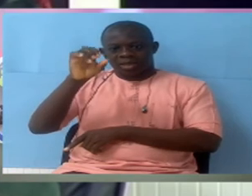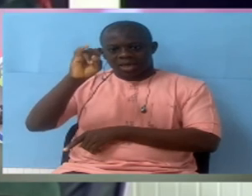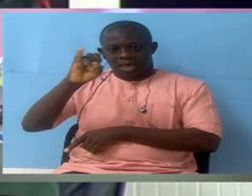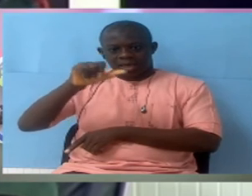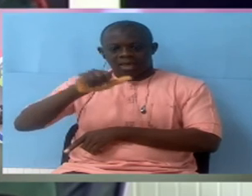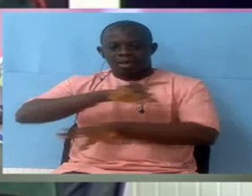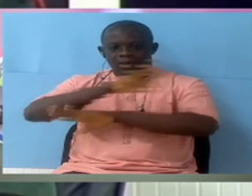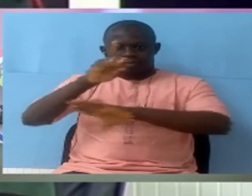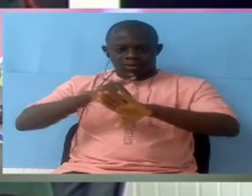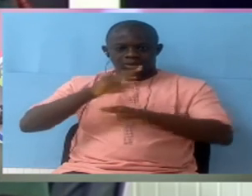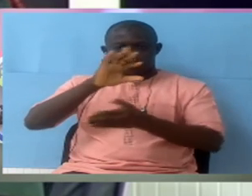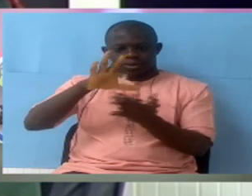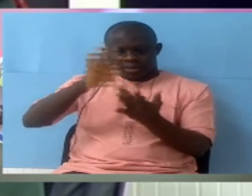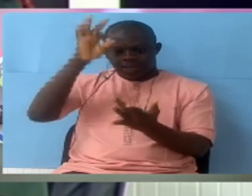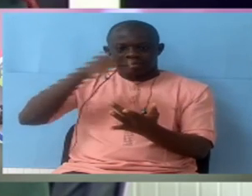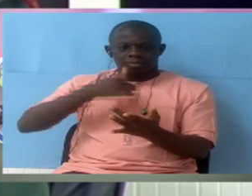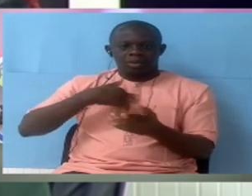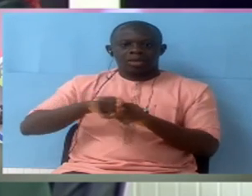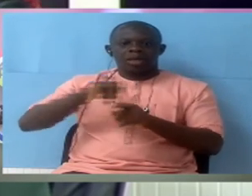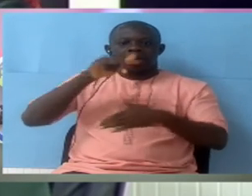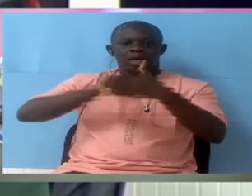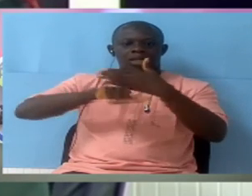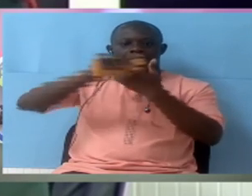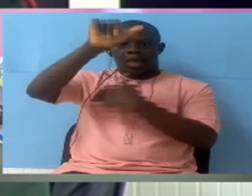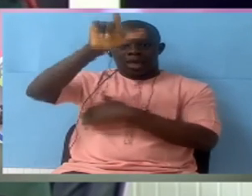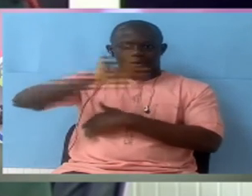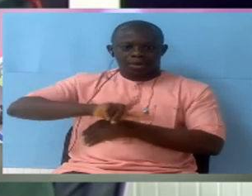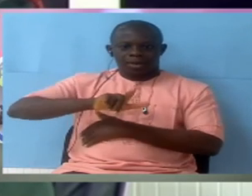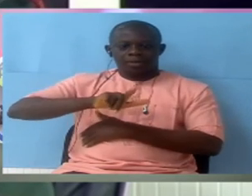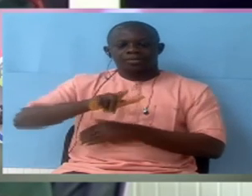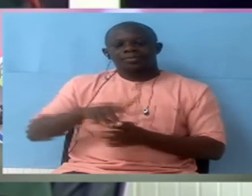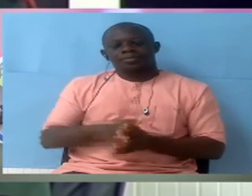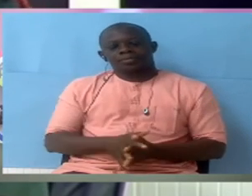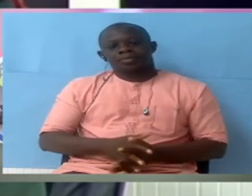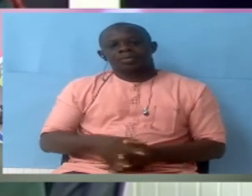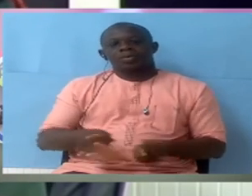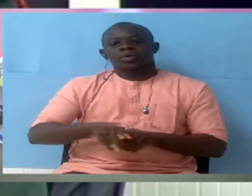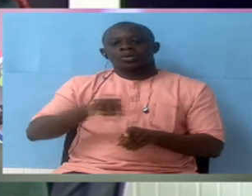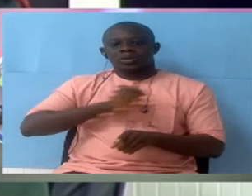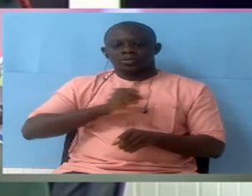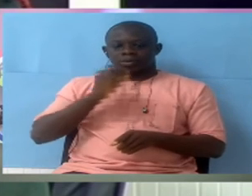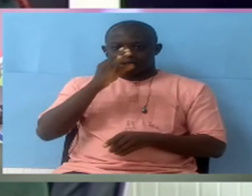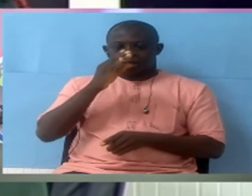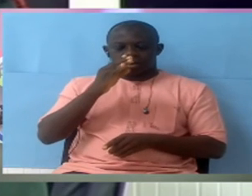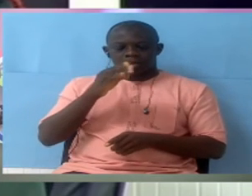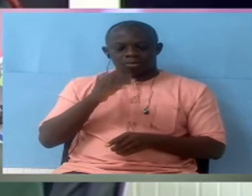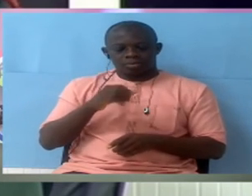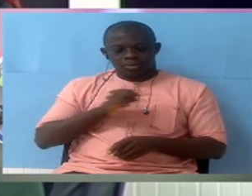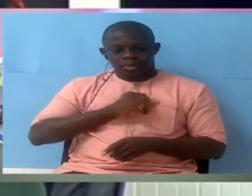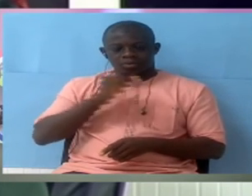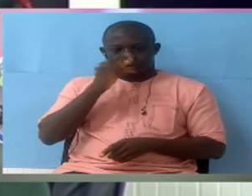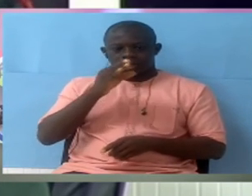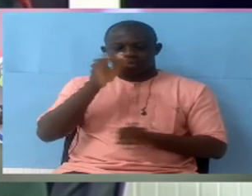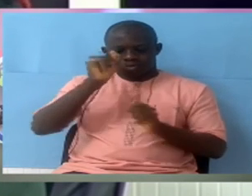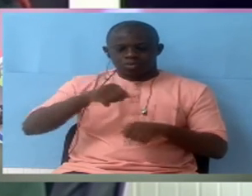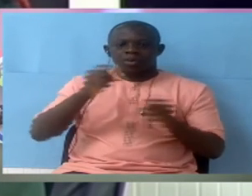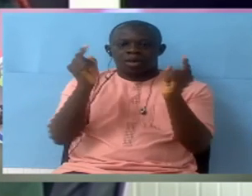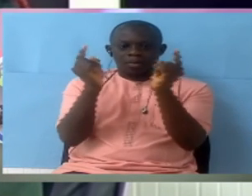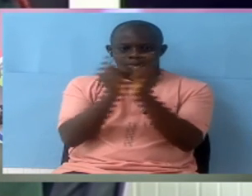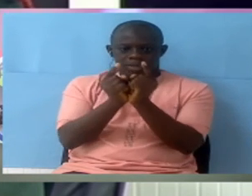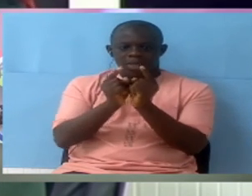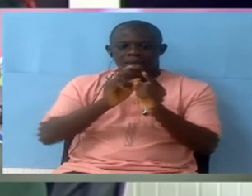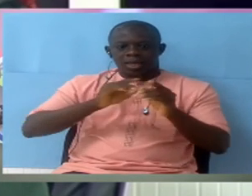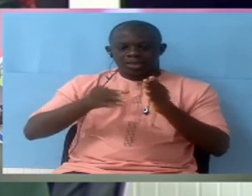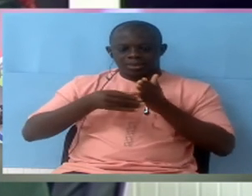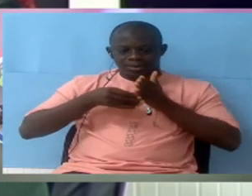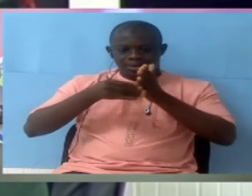Slovakia. In April? Very April la wara don. So he said I can see the director of